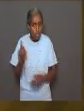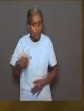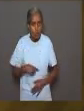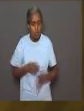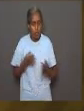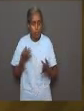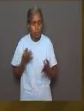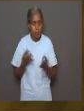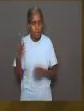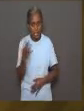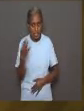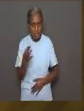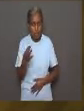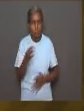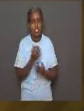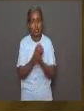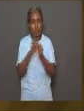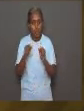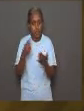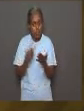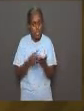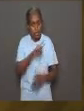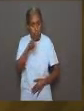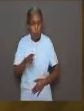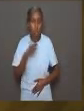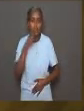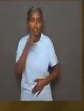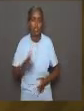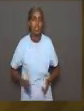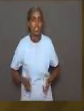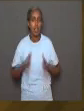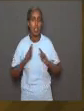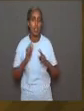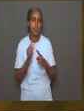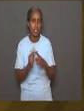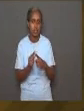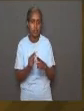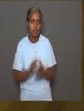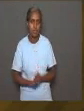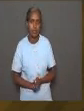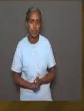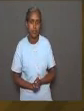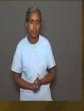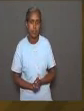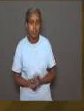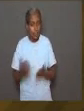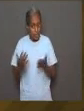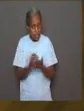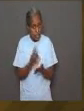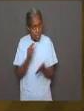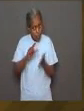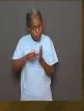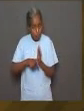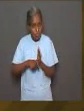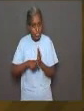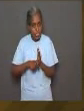How can we present the solution to this problem in real-life terms? Take a